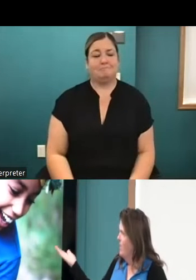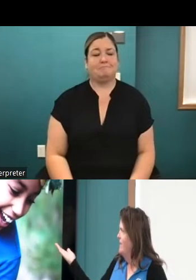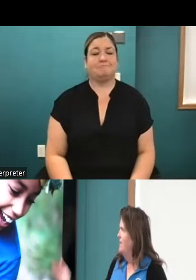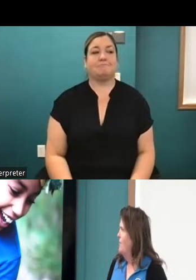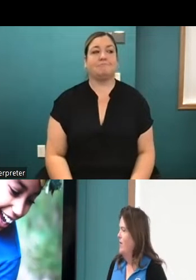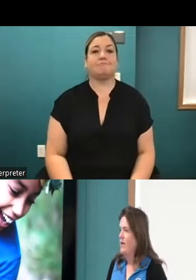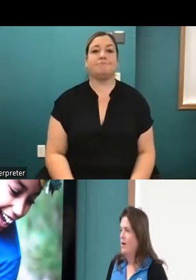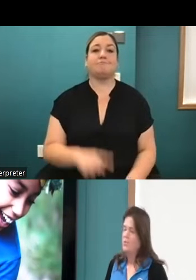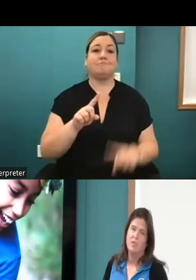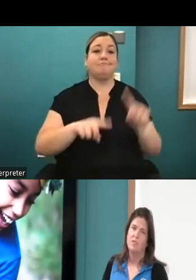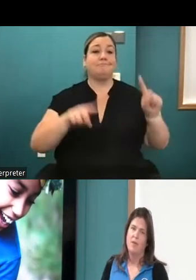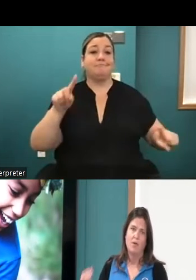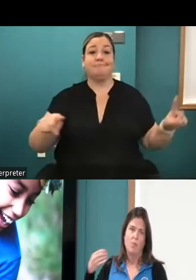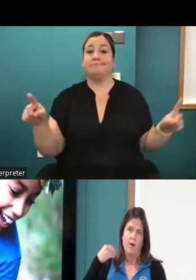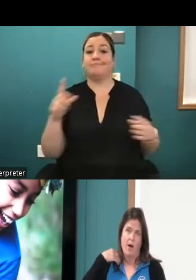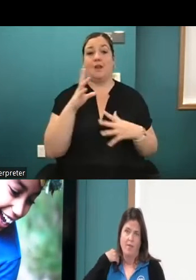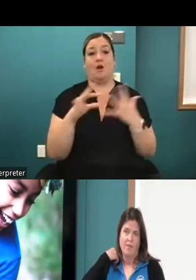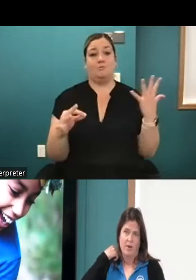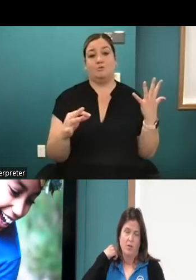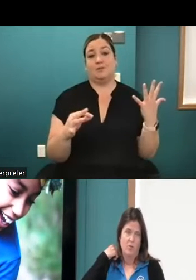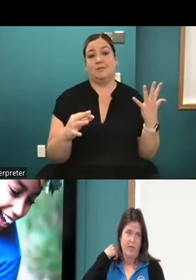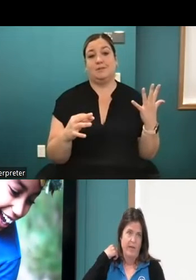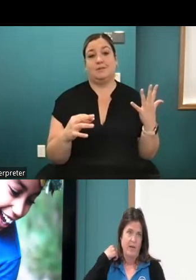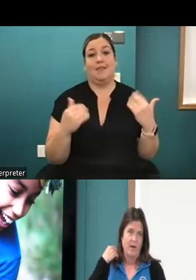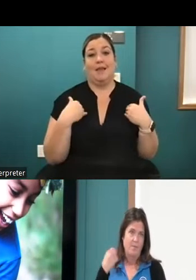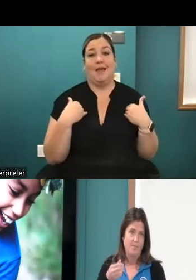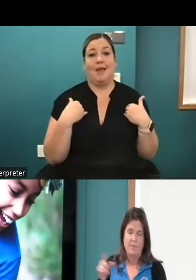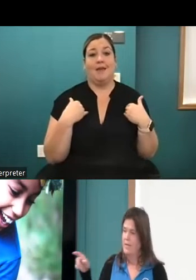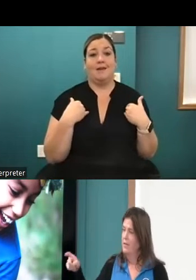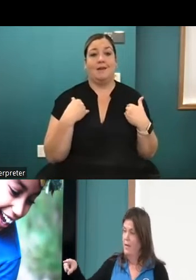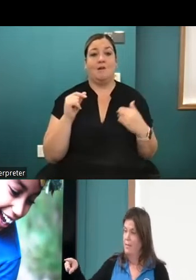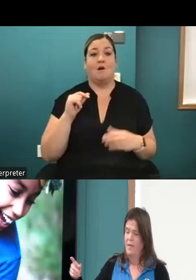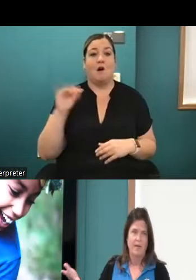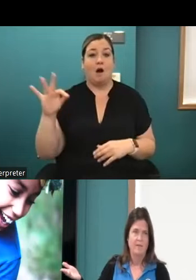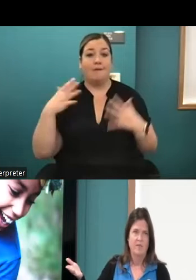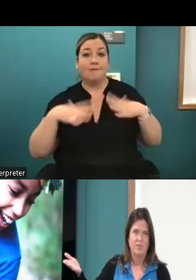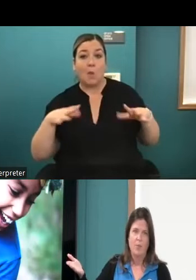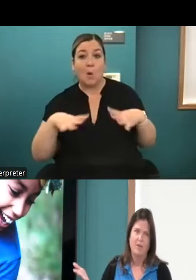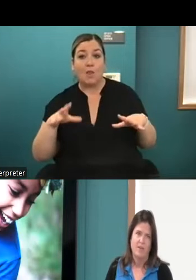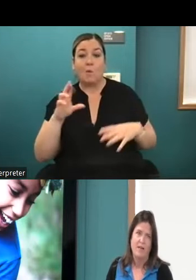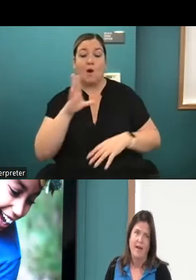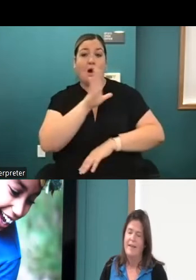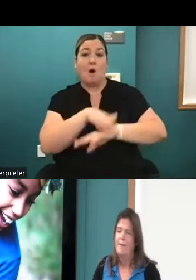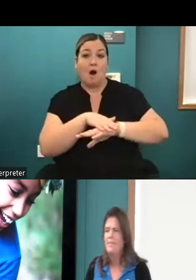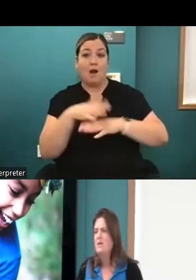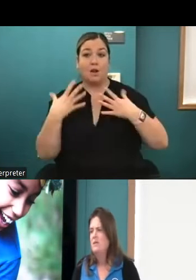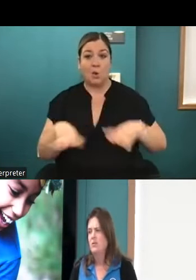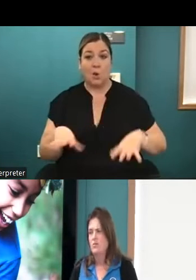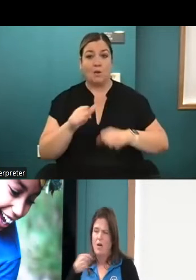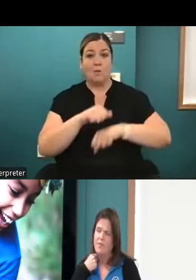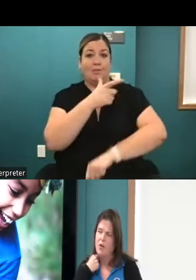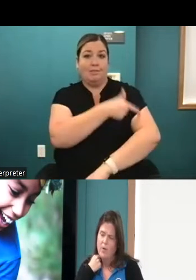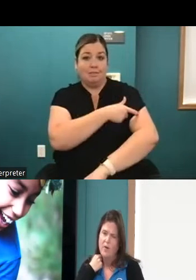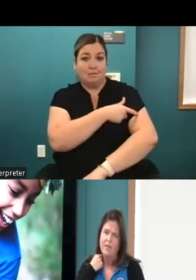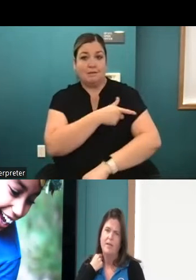The variety of wearing options, so they can wear it off of their clothing in the clip that you guys probably all saw that, yeah. So